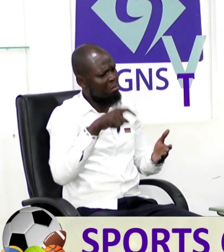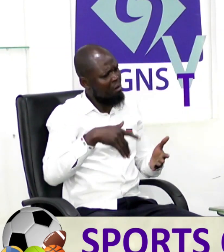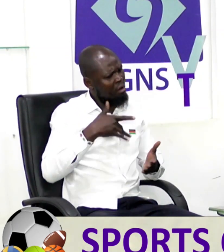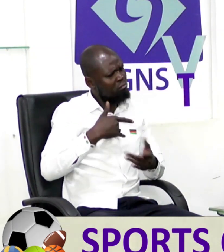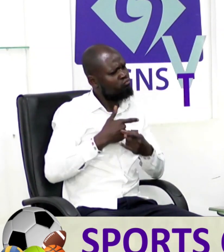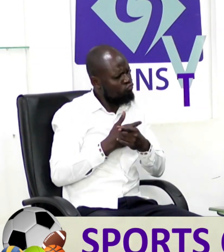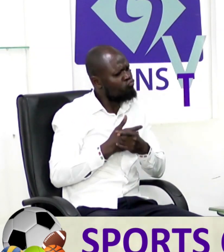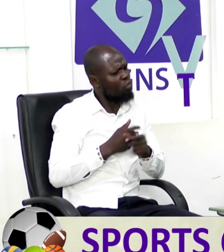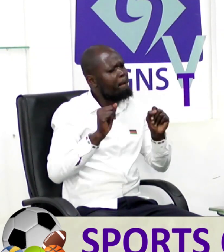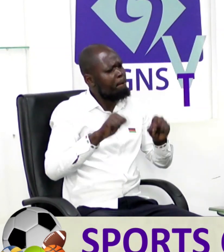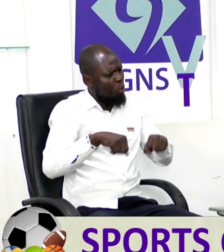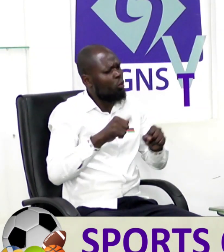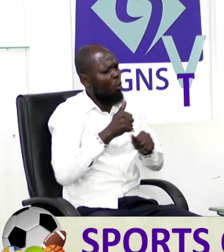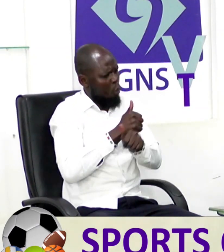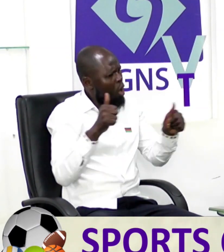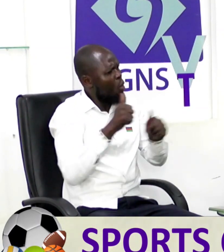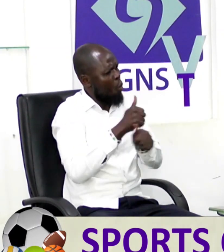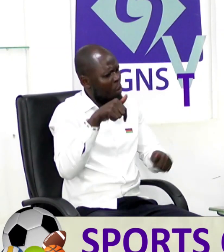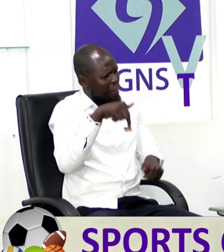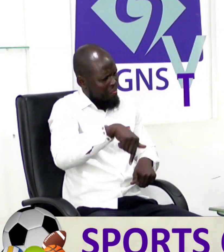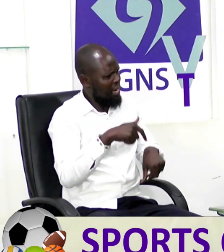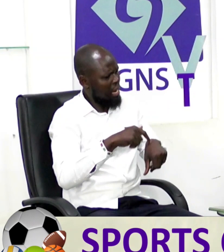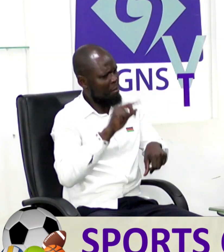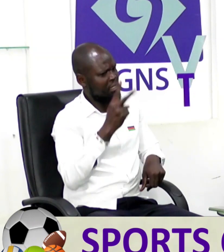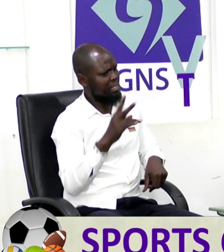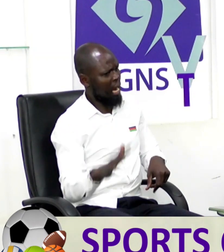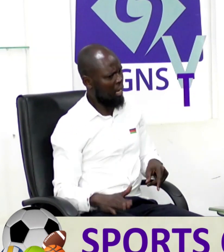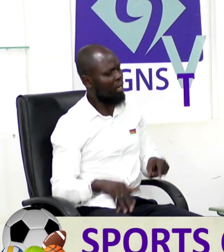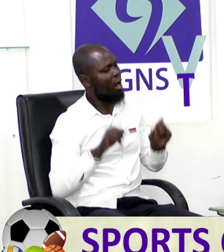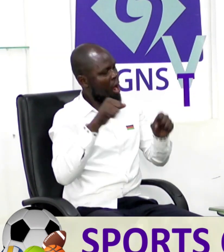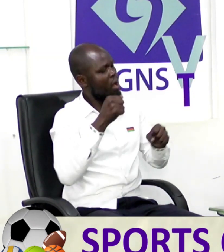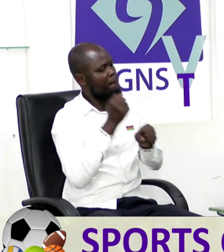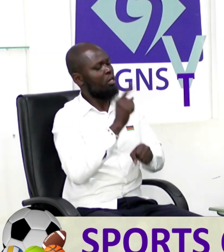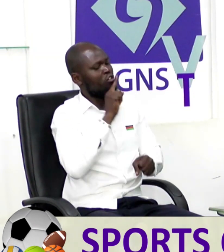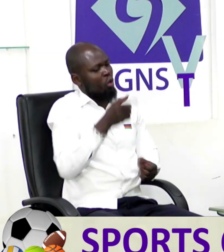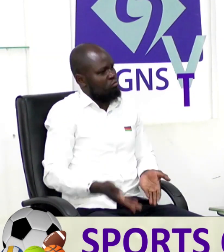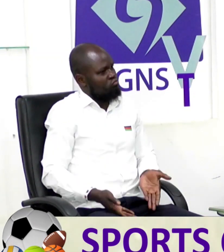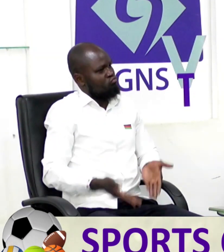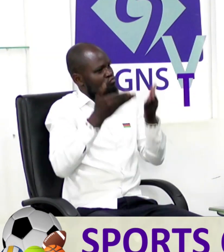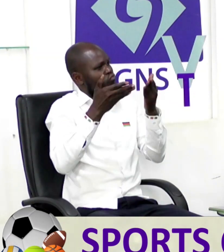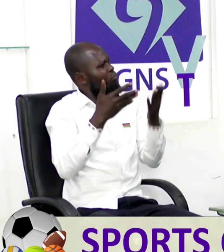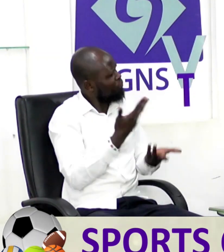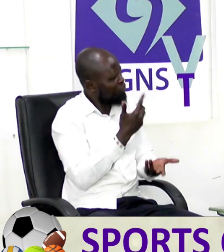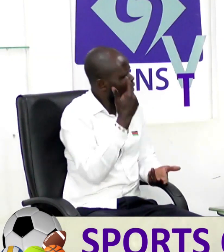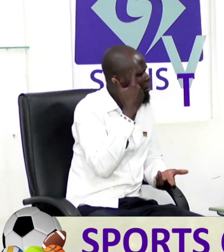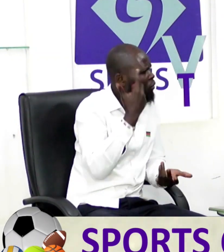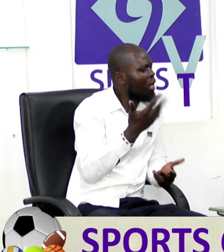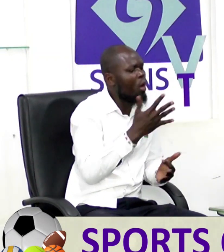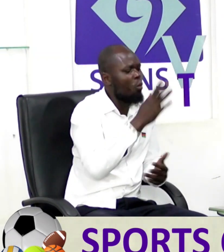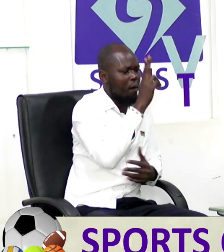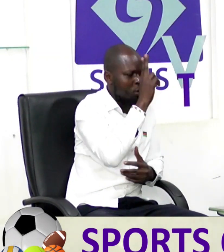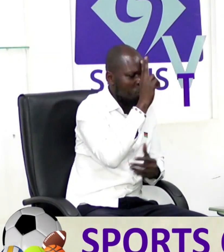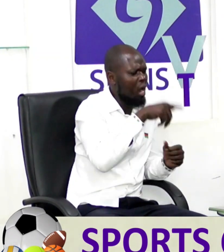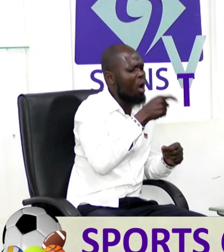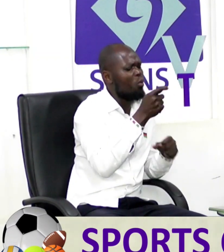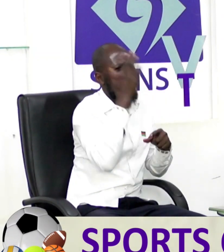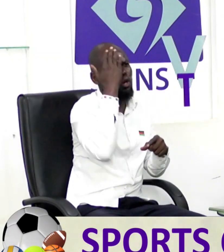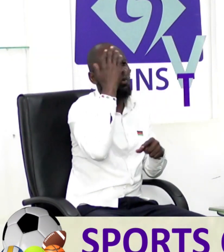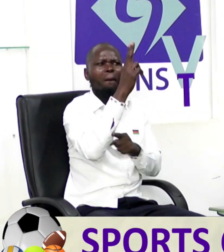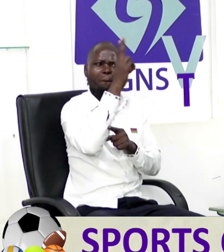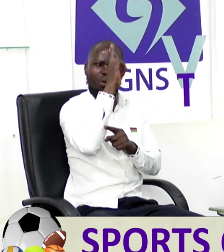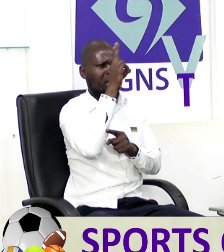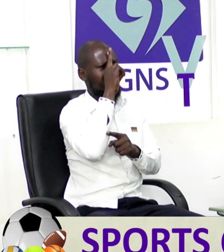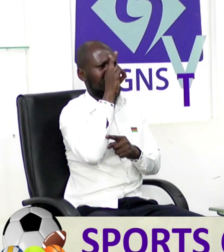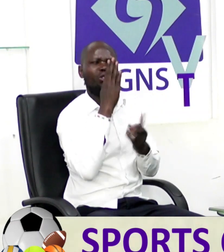were almost being relegated, but I feel like right now they are really doing good. Their second leg, we see it is improving.